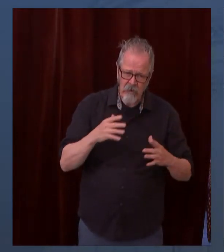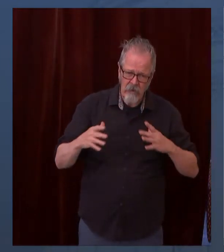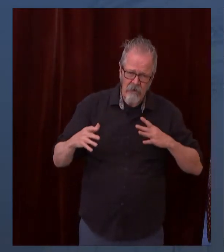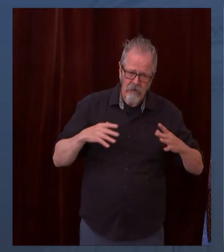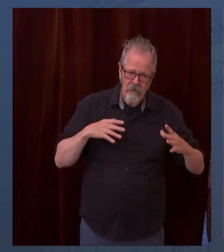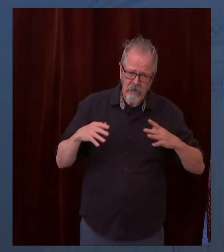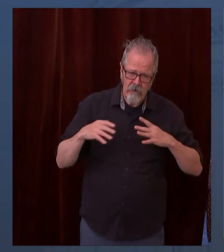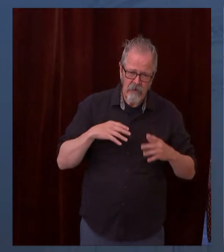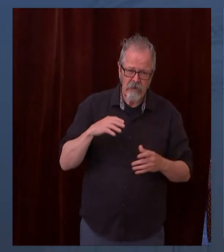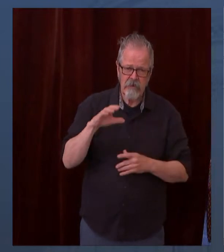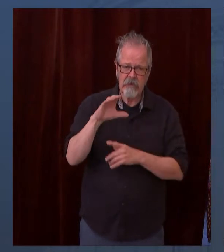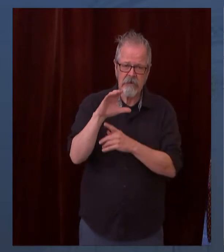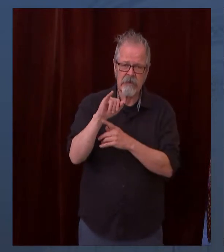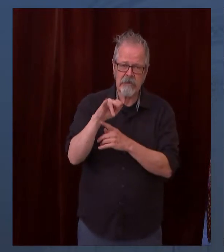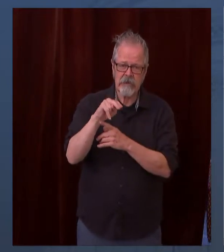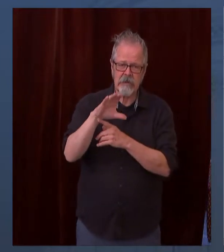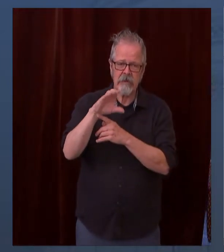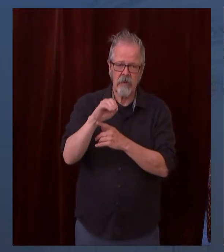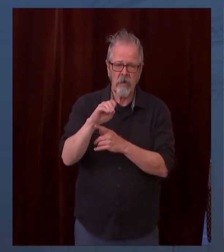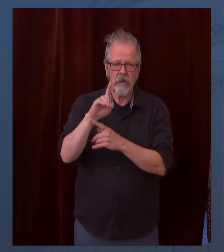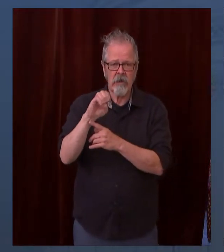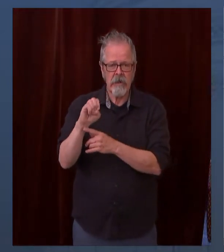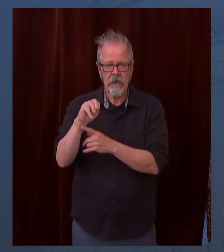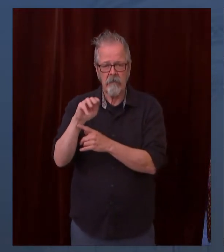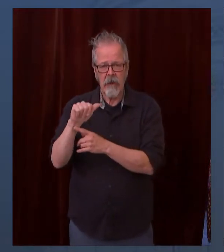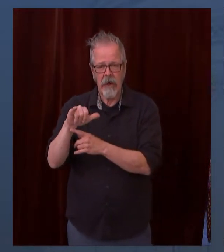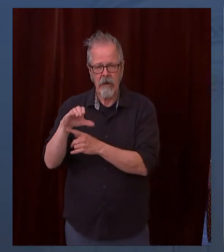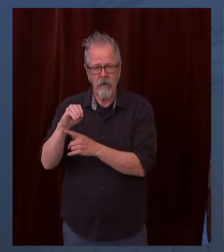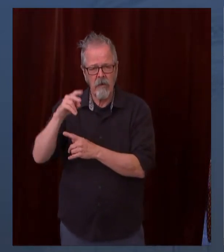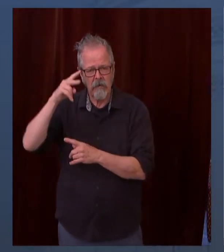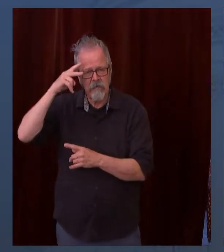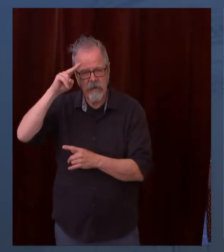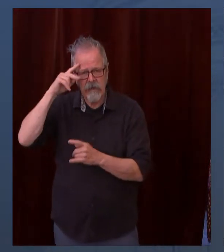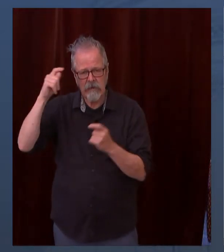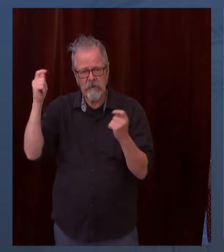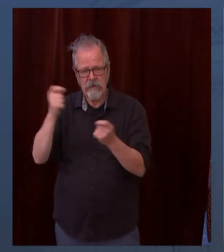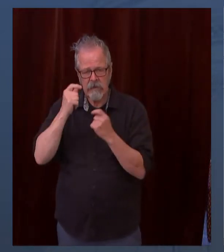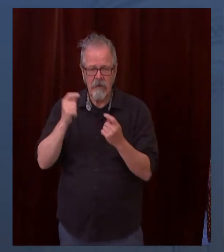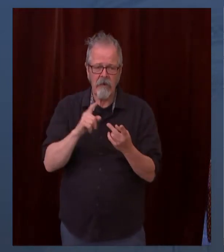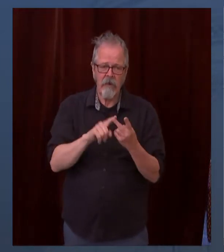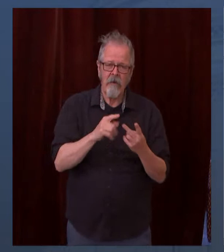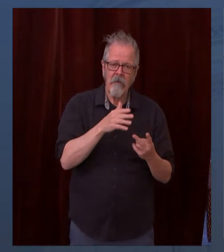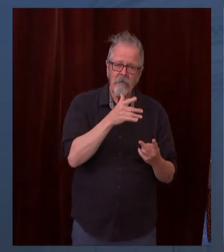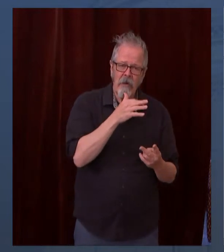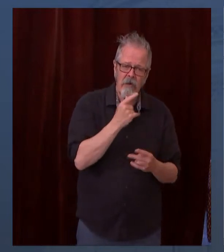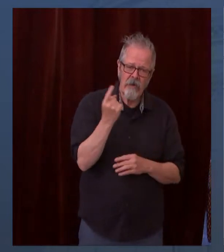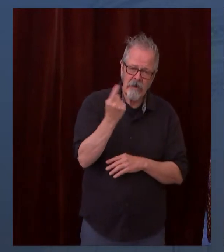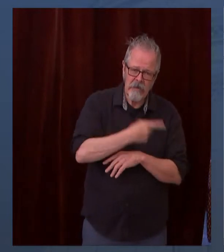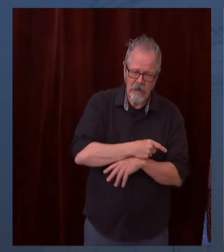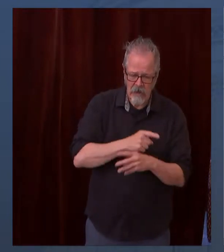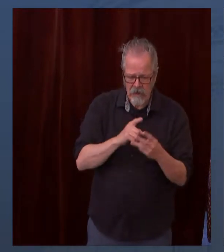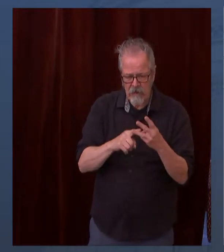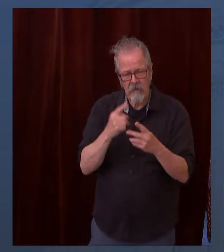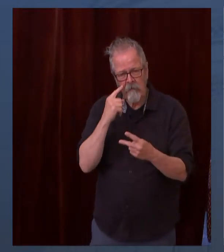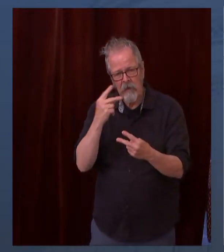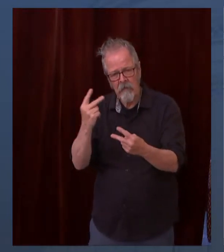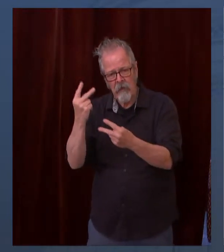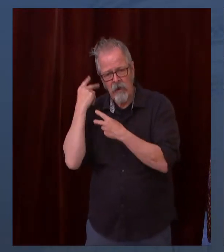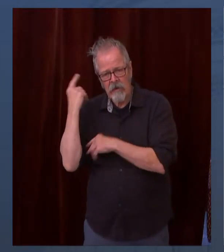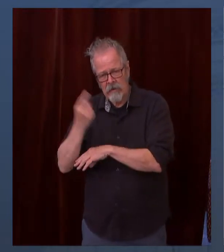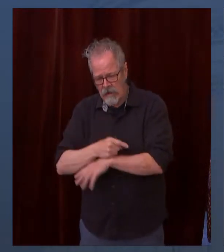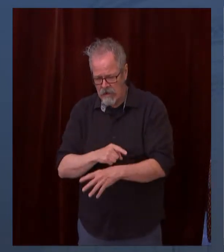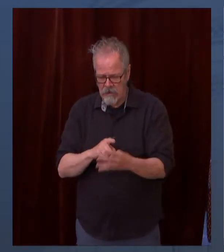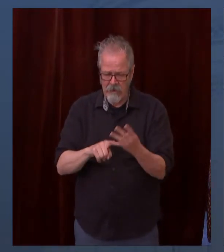Day weekend, Father's Day. We know being outdoors is better than indoors, and we know crowds raise risk, especially if you are not